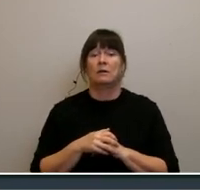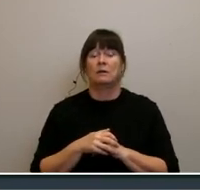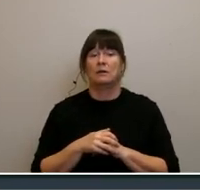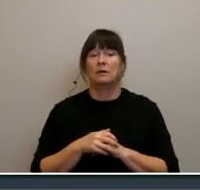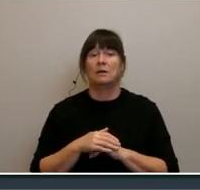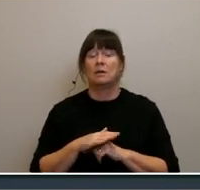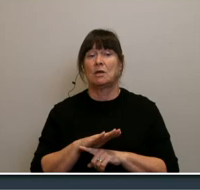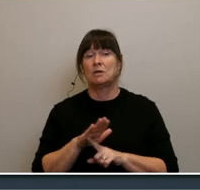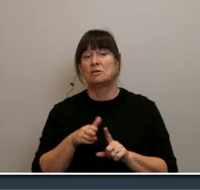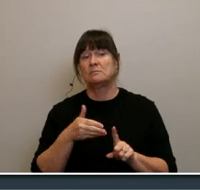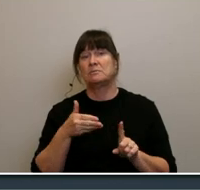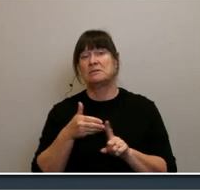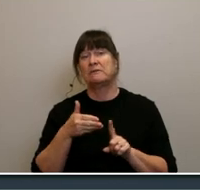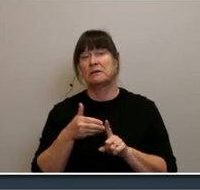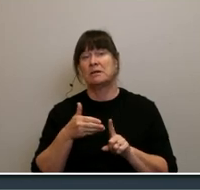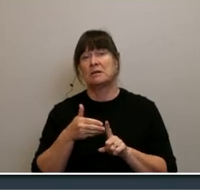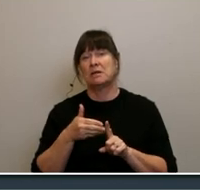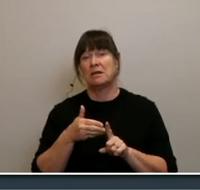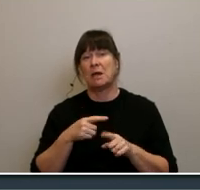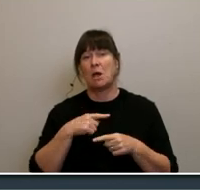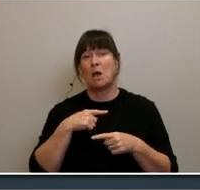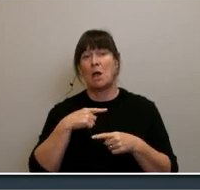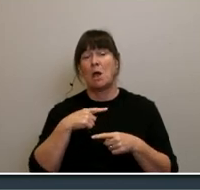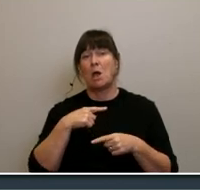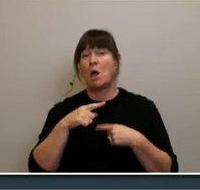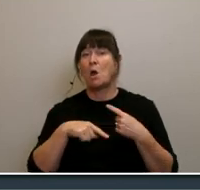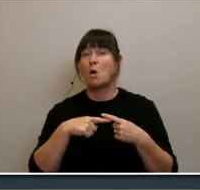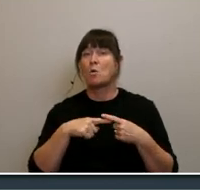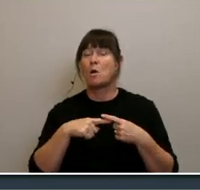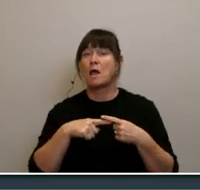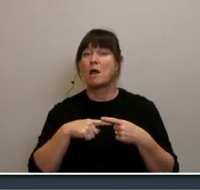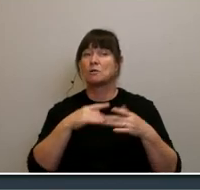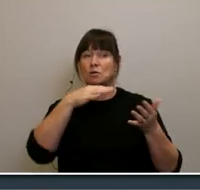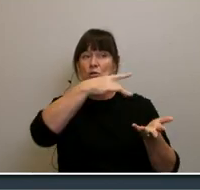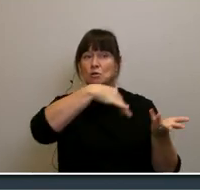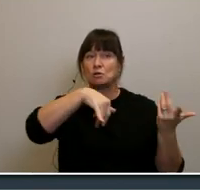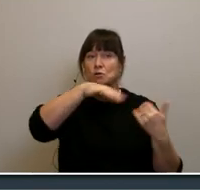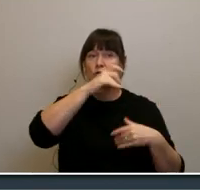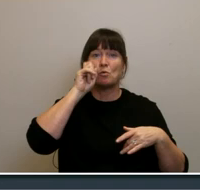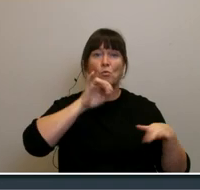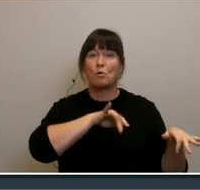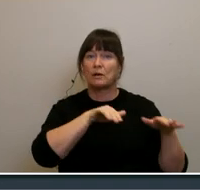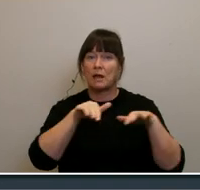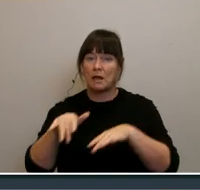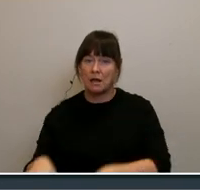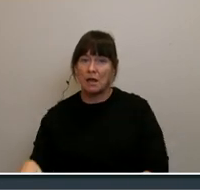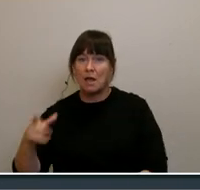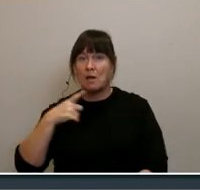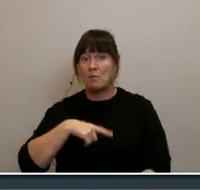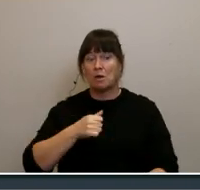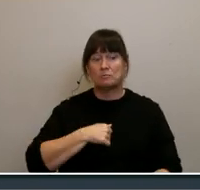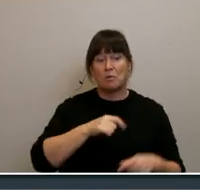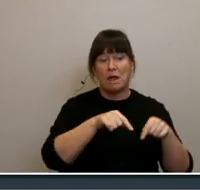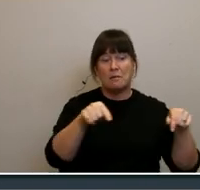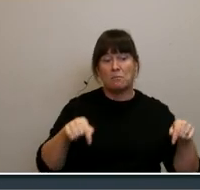particularly with the emphasis on disposal of stormwater, because my property and my neighbours' properties suffered